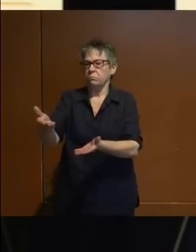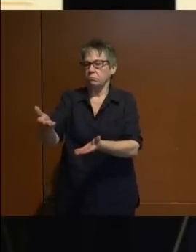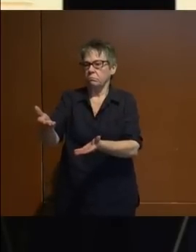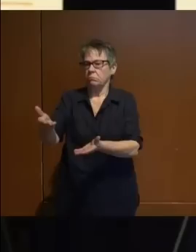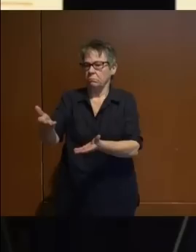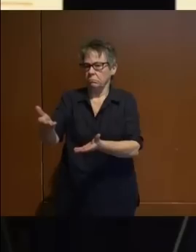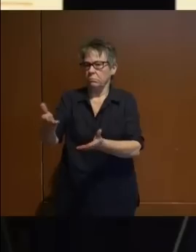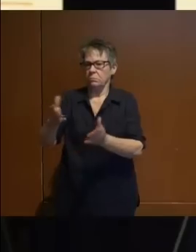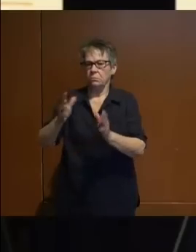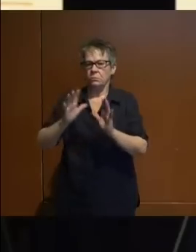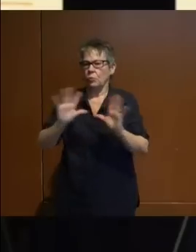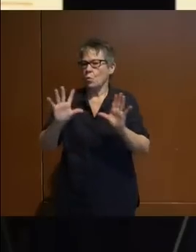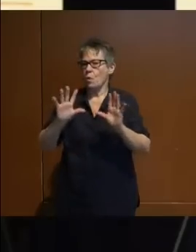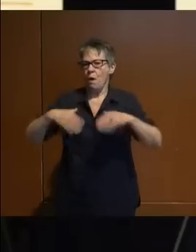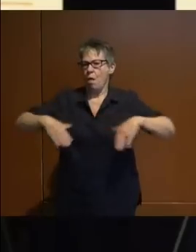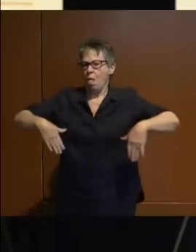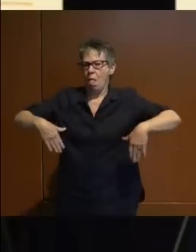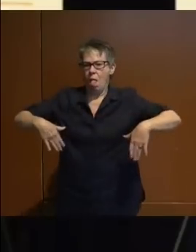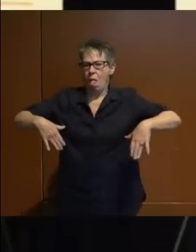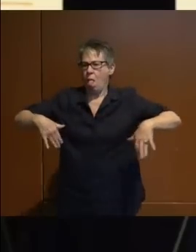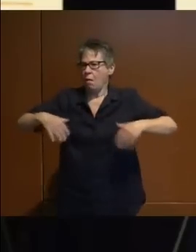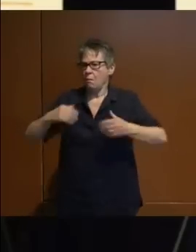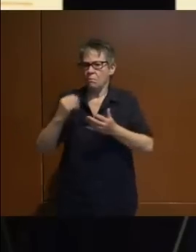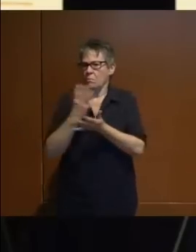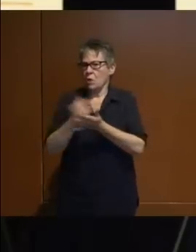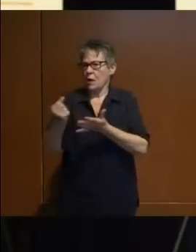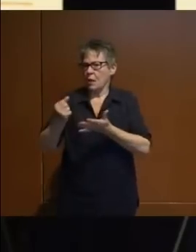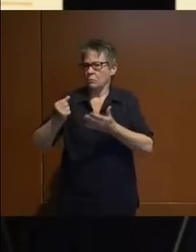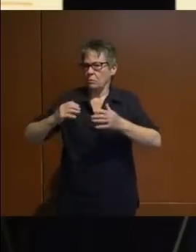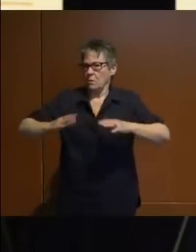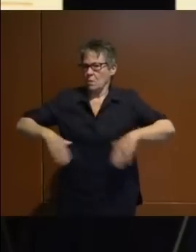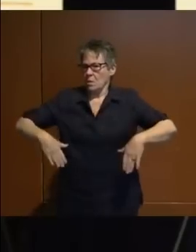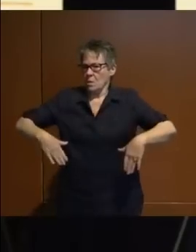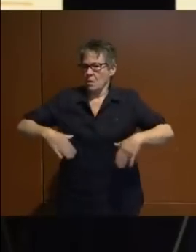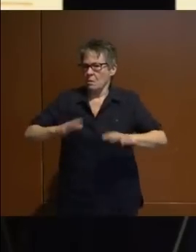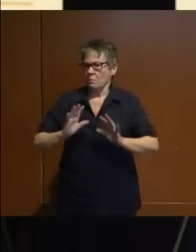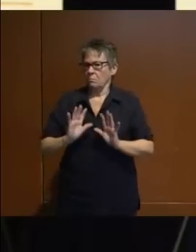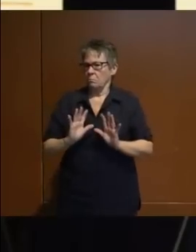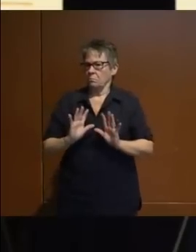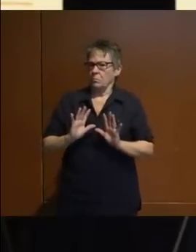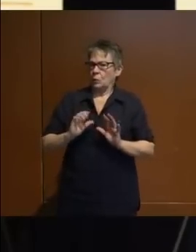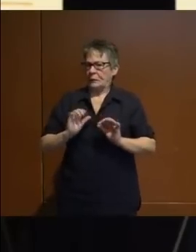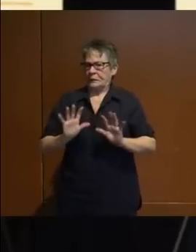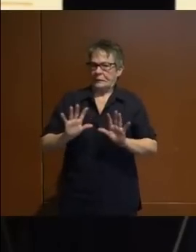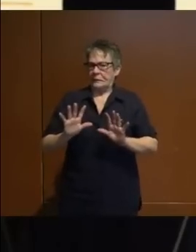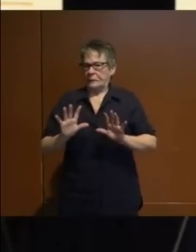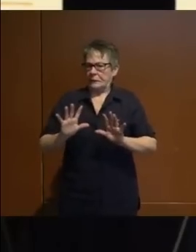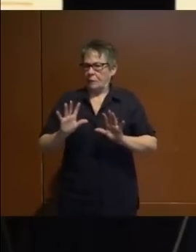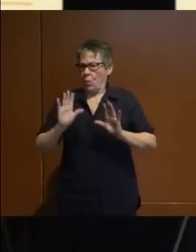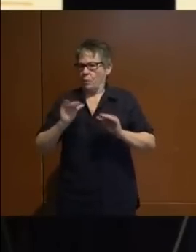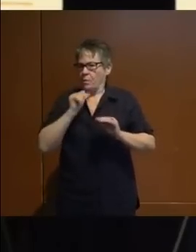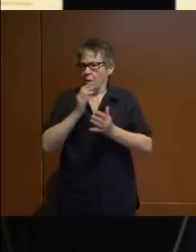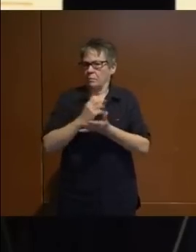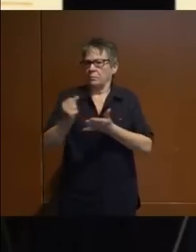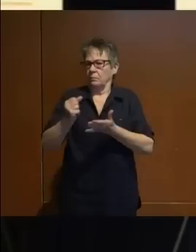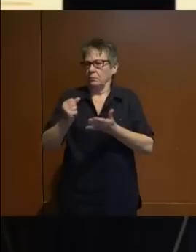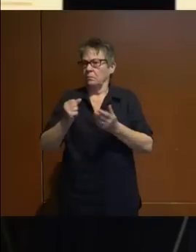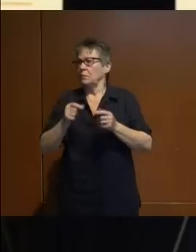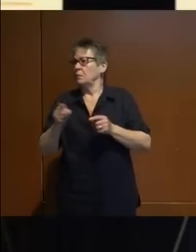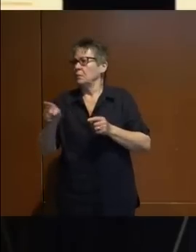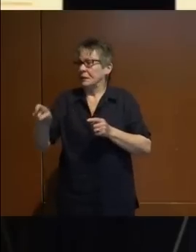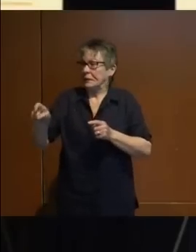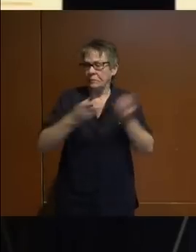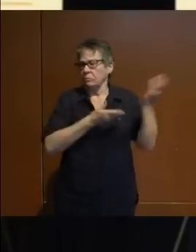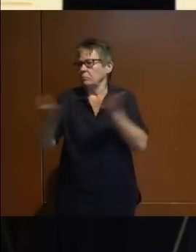small stockpile centrally. We give them out judiciously based on